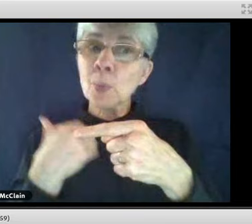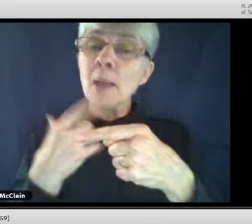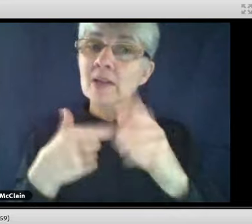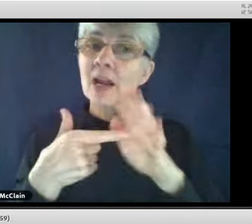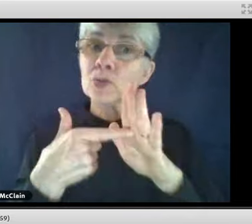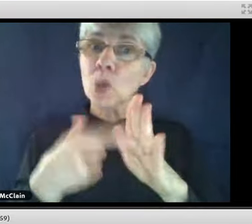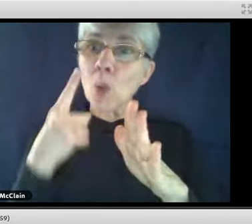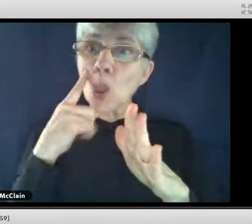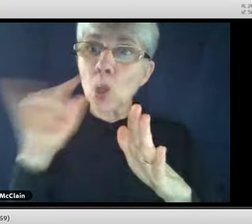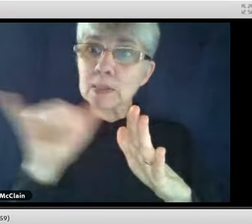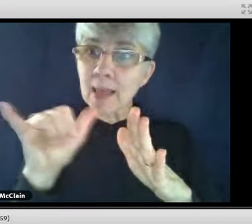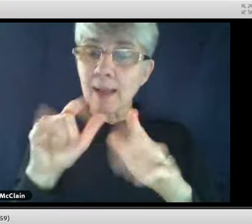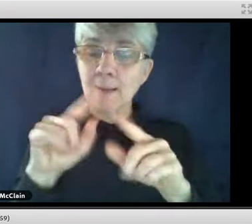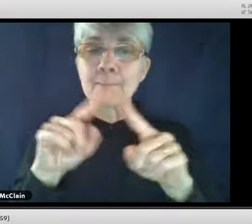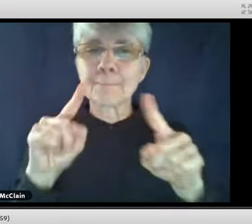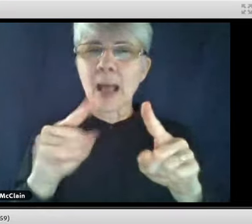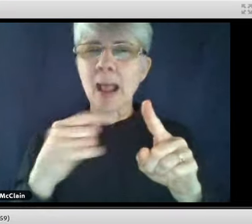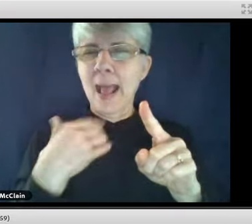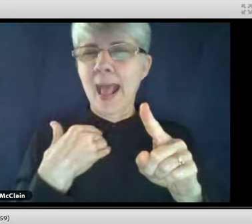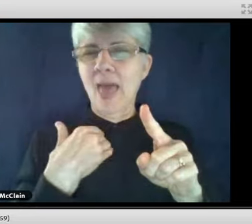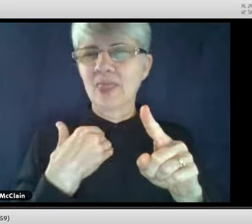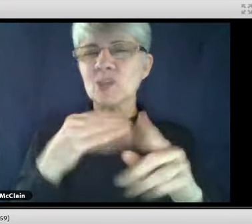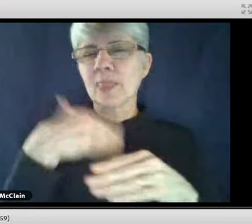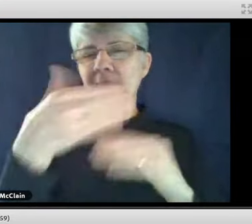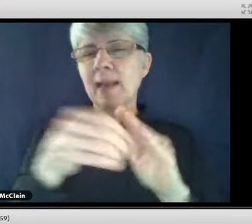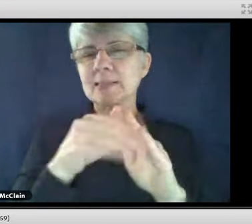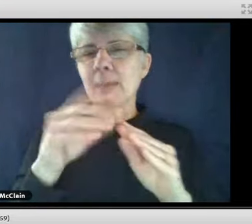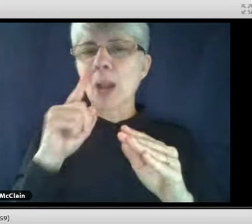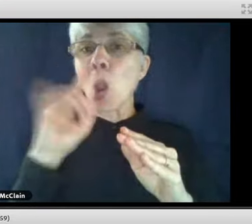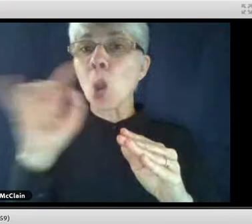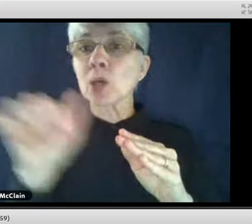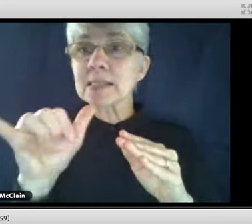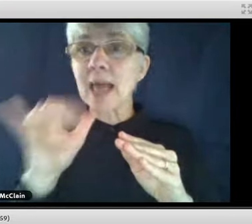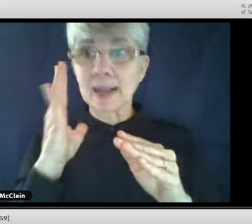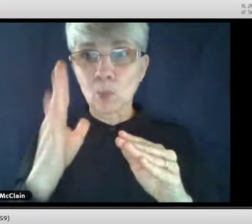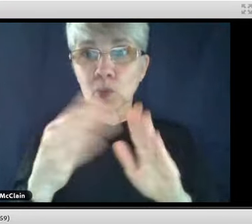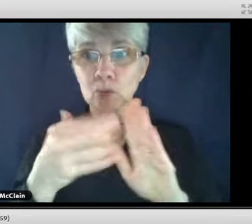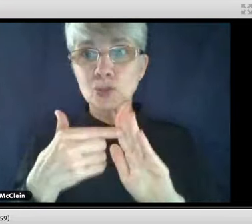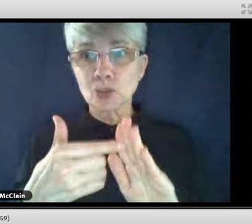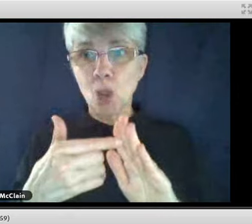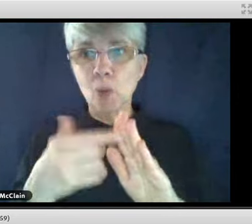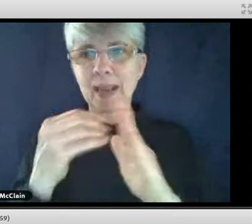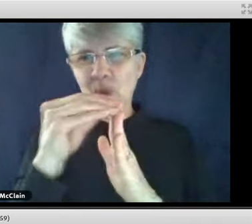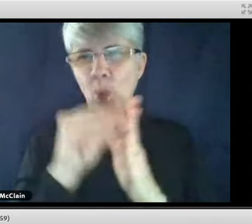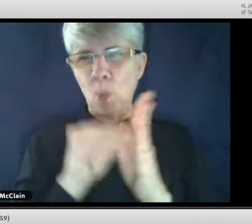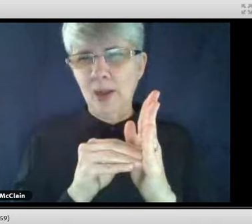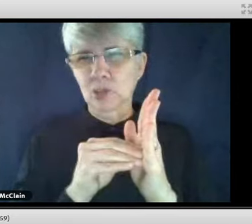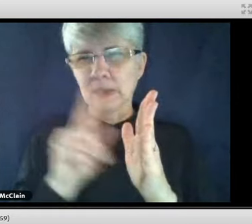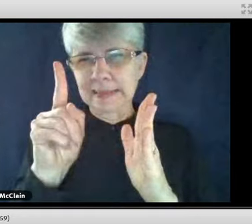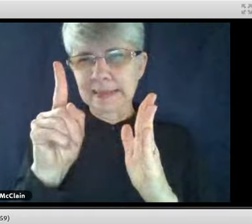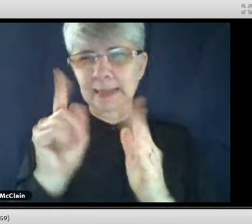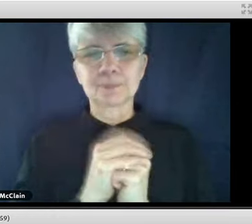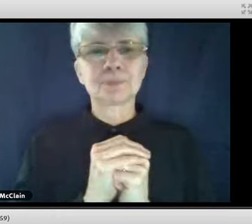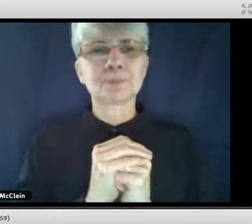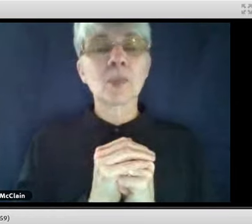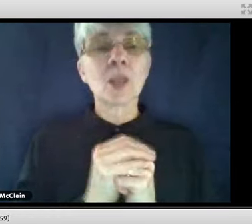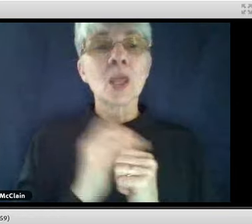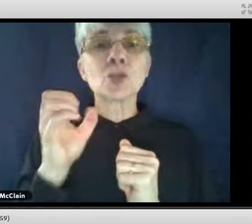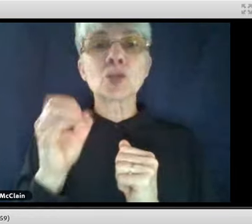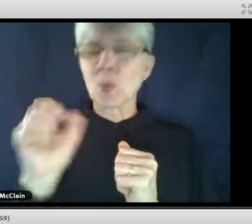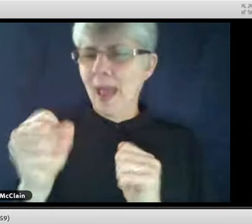looks like. I thought I had this on the next slide, but I'll show you what this looks like in the record, okay, just in just 1 second. So, but